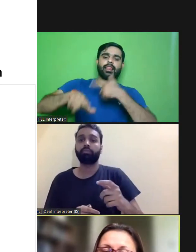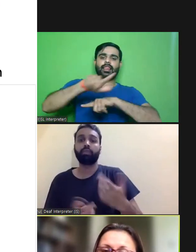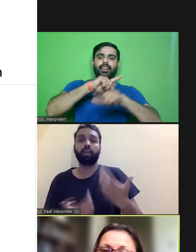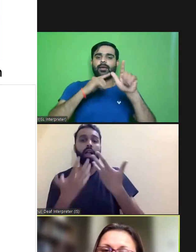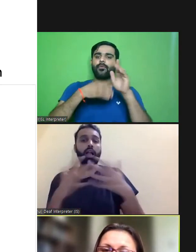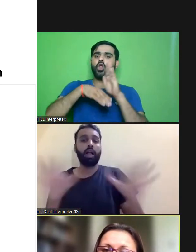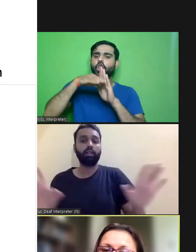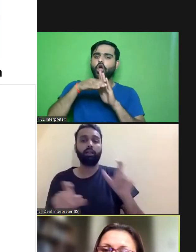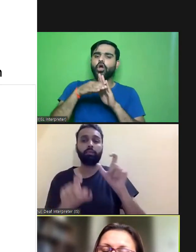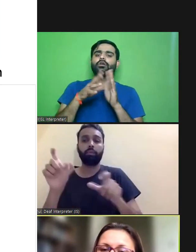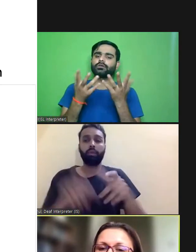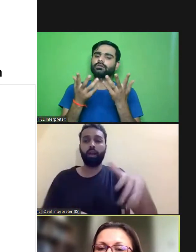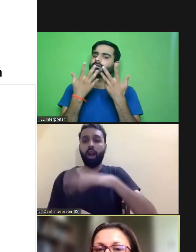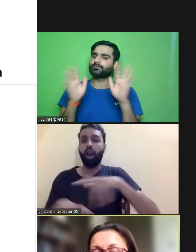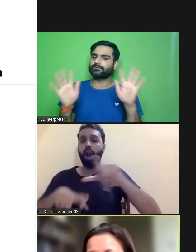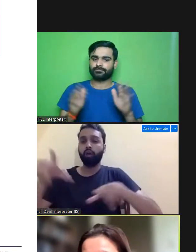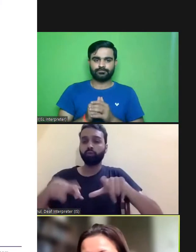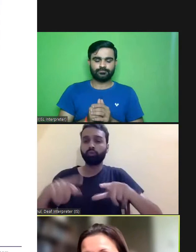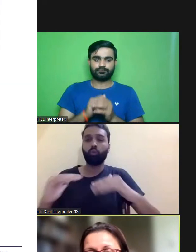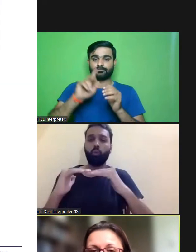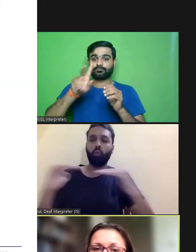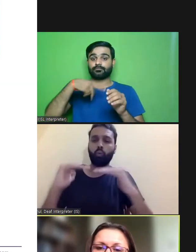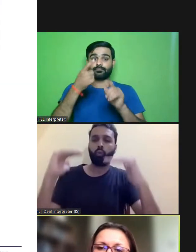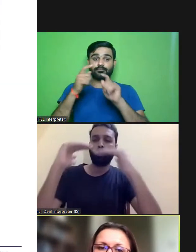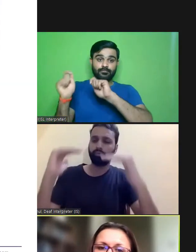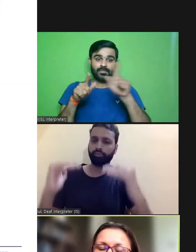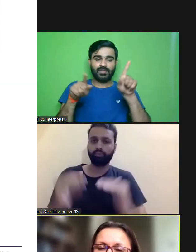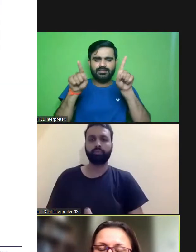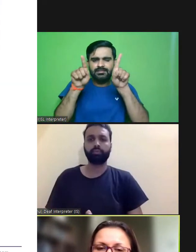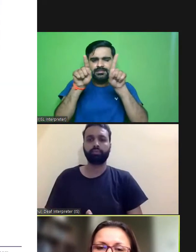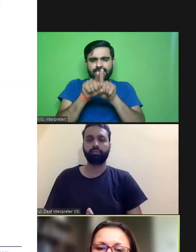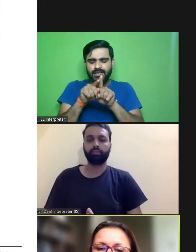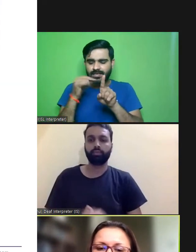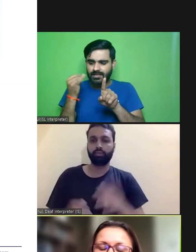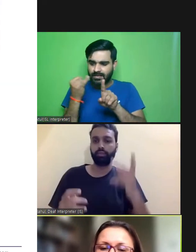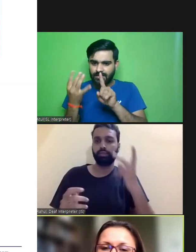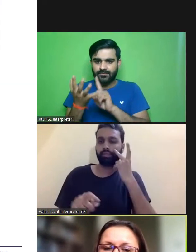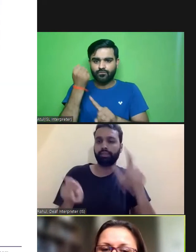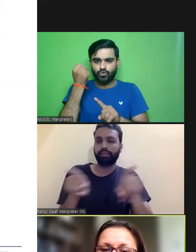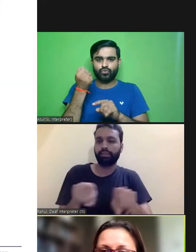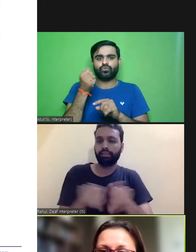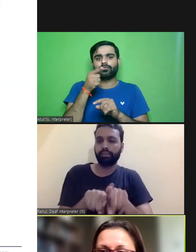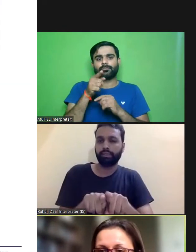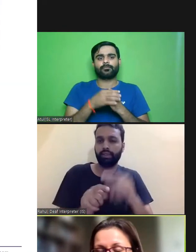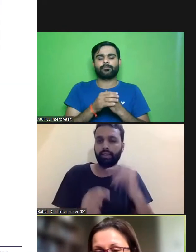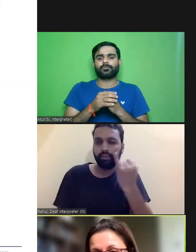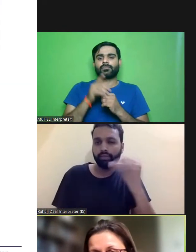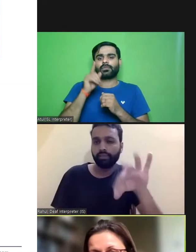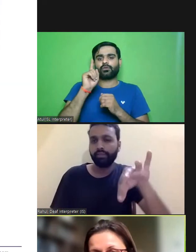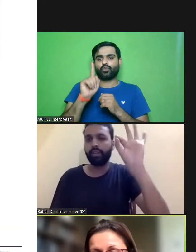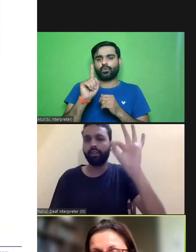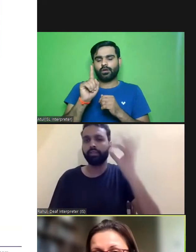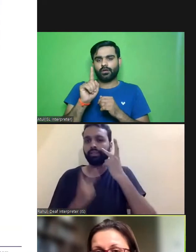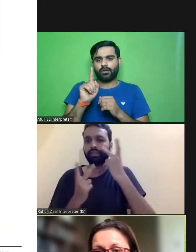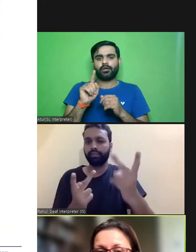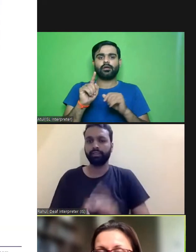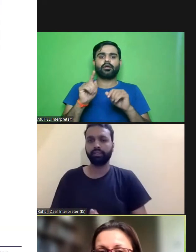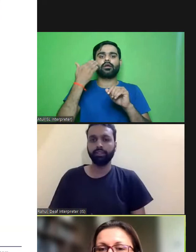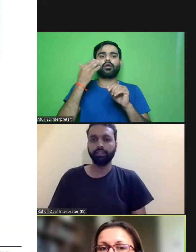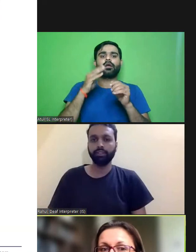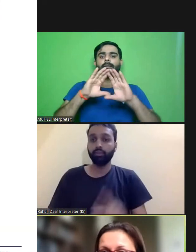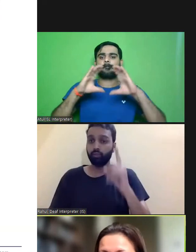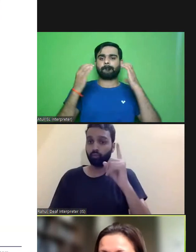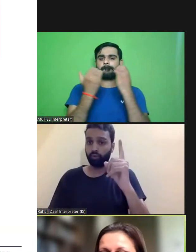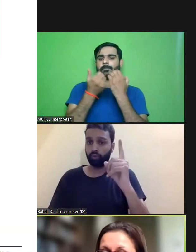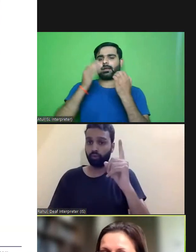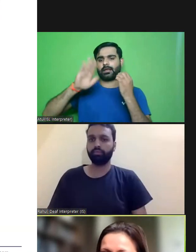one. Similar findings we have found in one study that was conducted in Nepal and in Vietnam, where